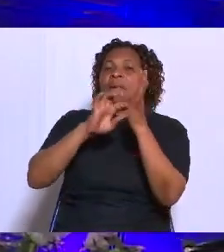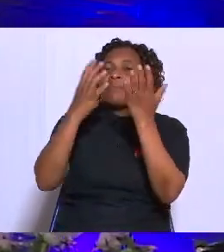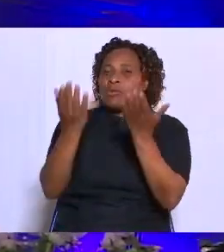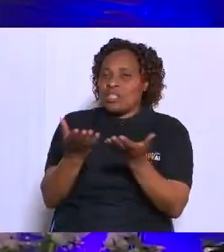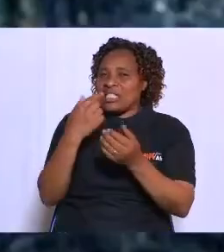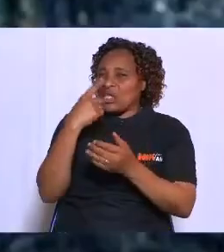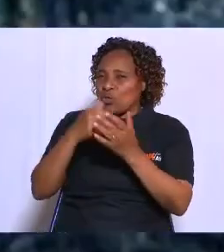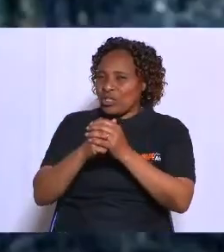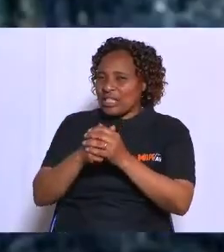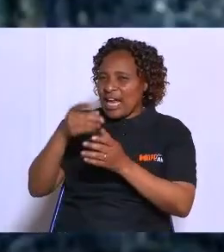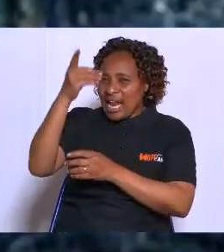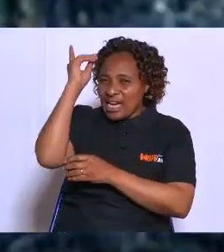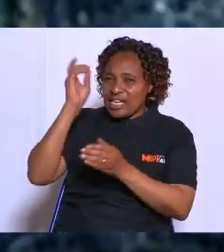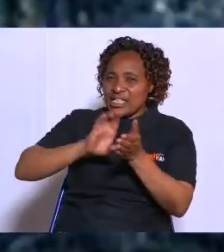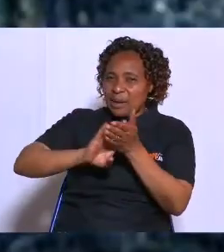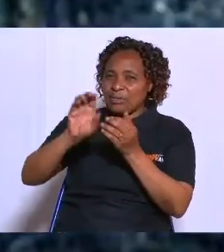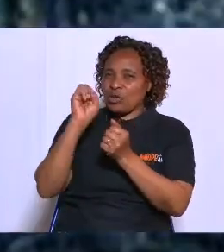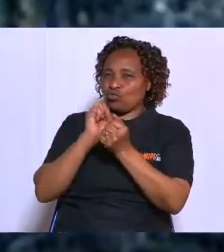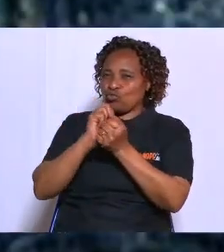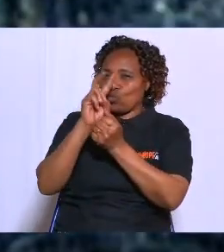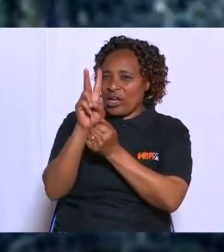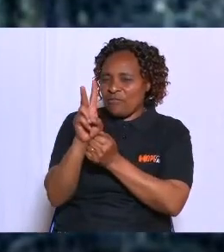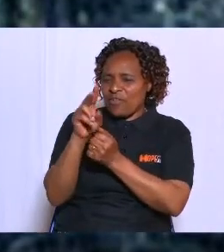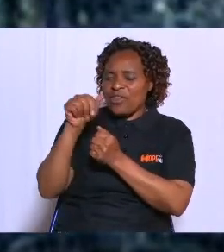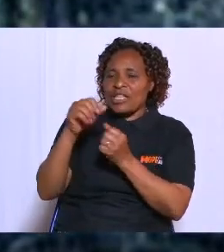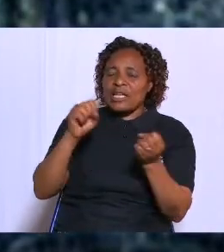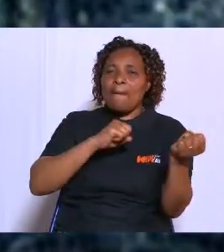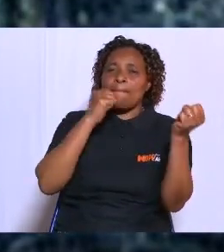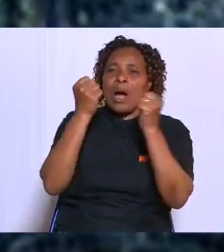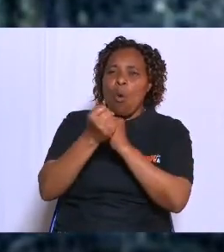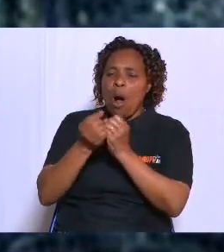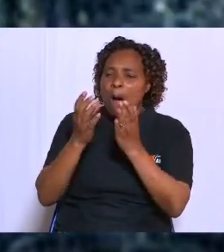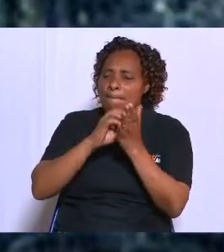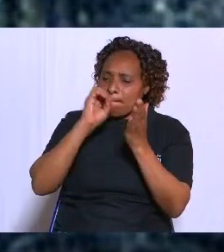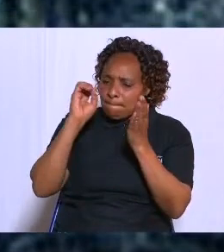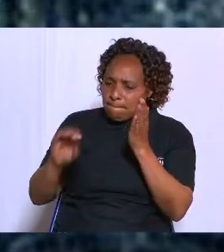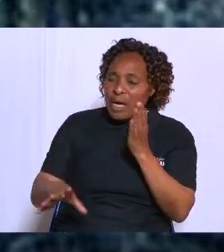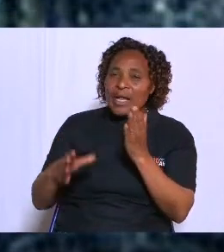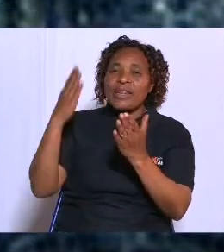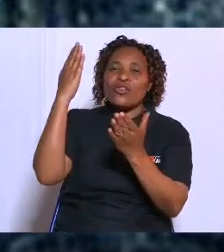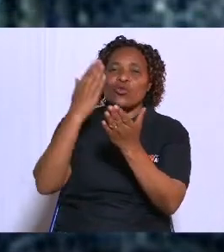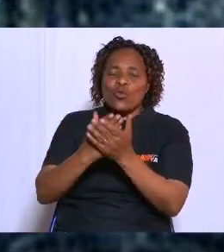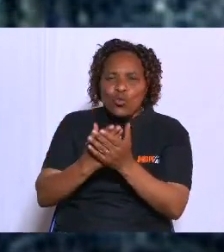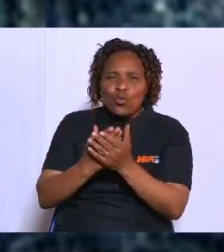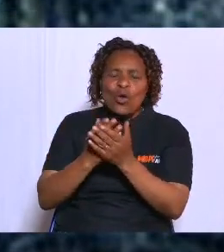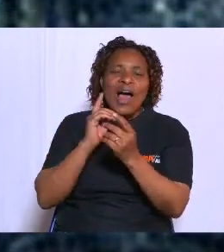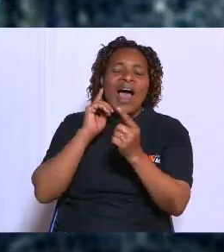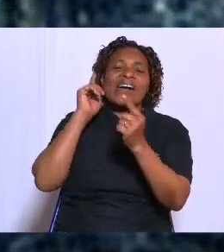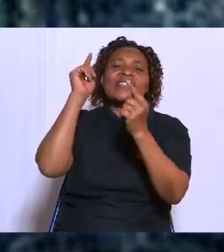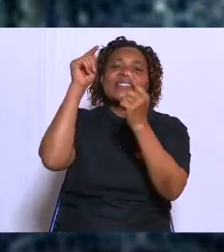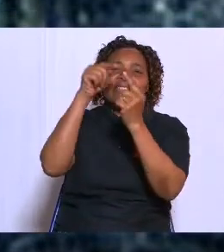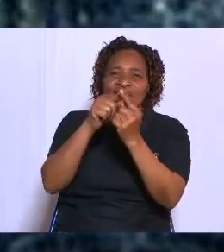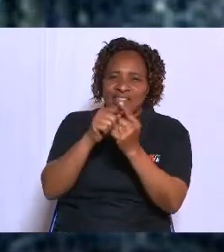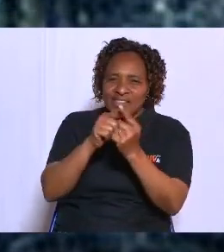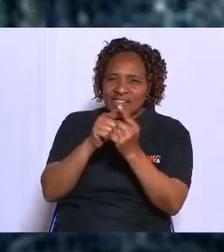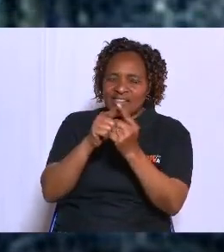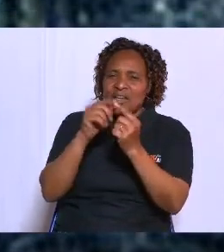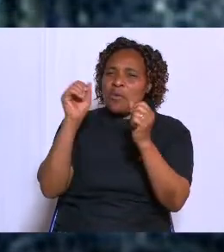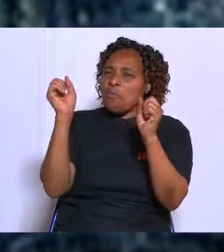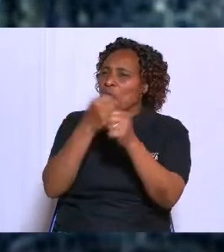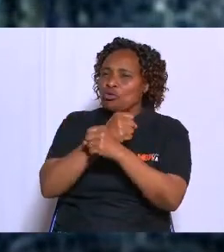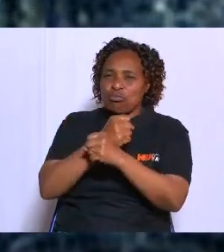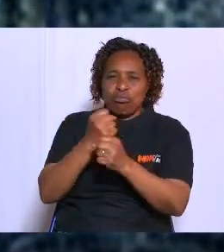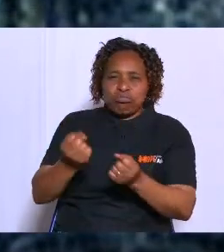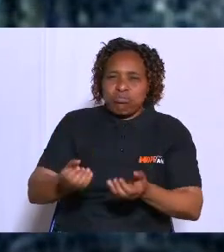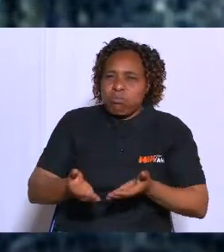verse 12 that this power would cast the truth to the ground until he he he did this and prospered